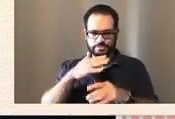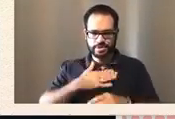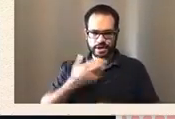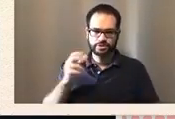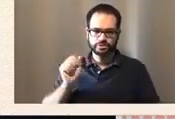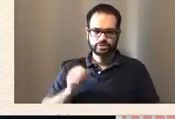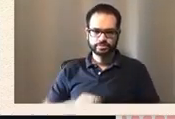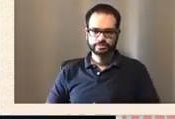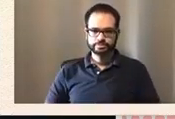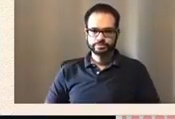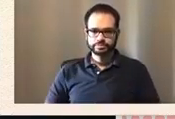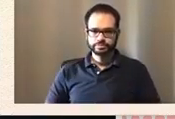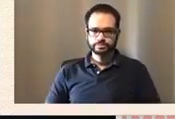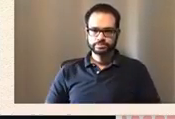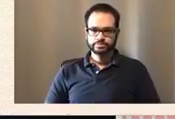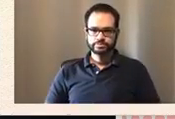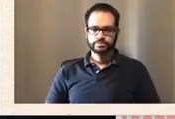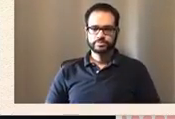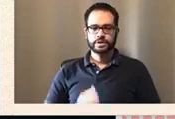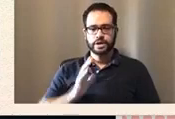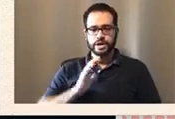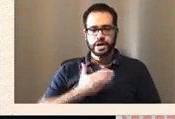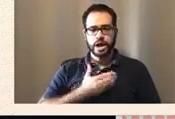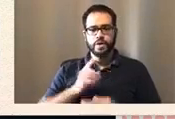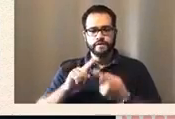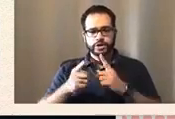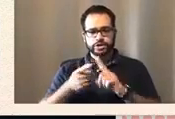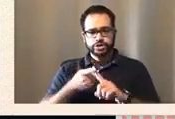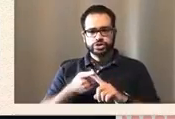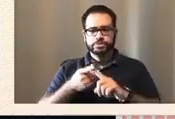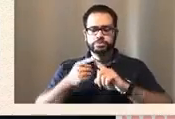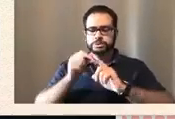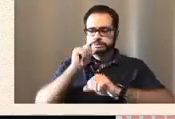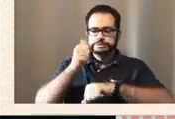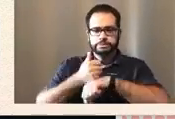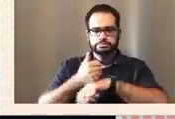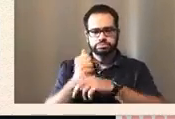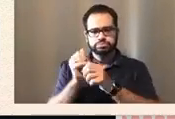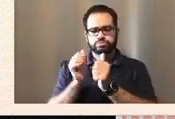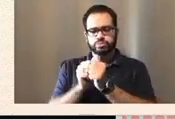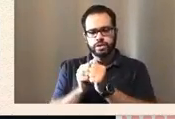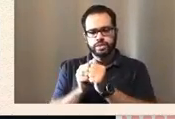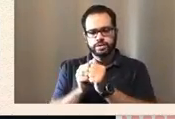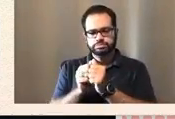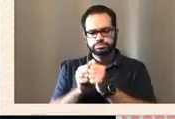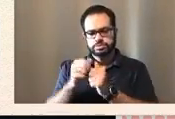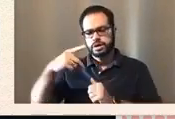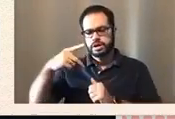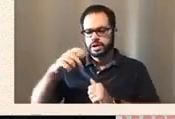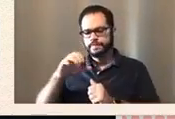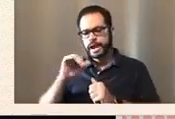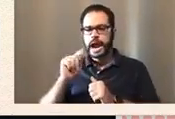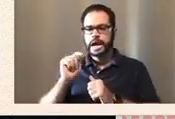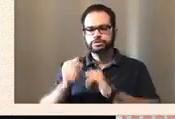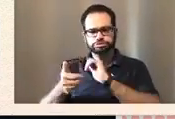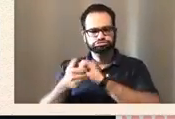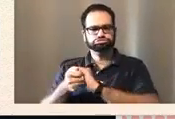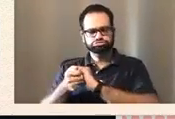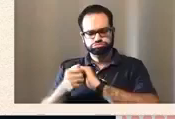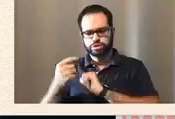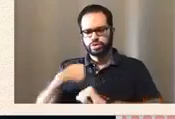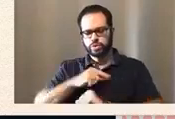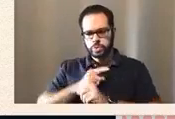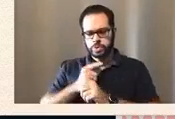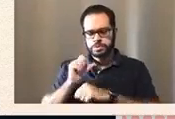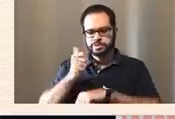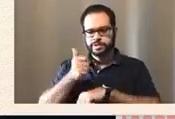our friendship basically was based on a pact that we made. Now, like many other high school kids with disabilities, I was